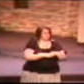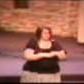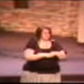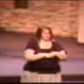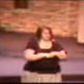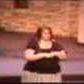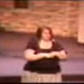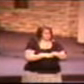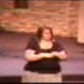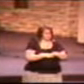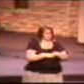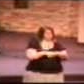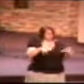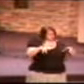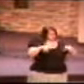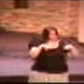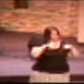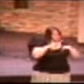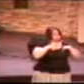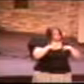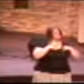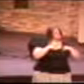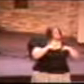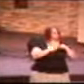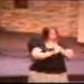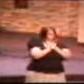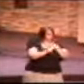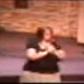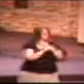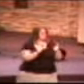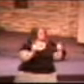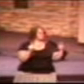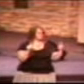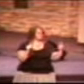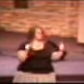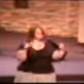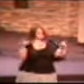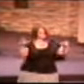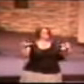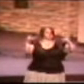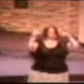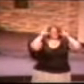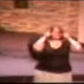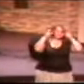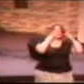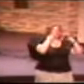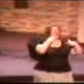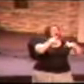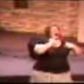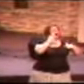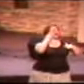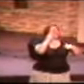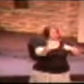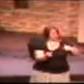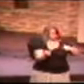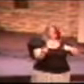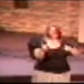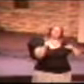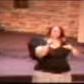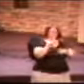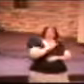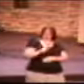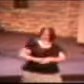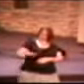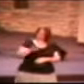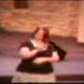Take a risk to see what I see. The word kingdom is very interesting. It's